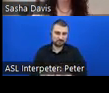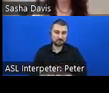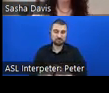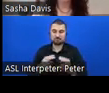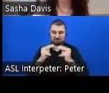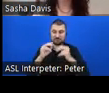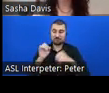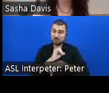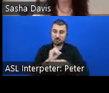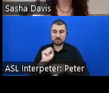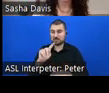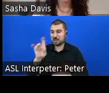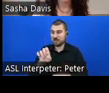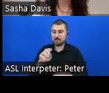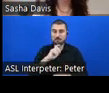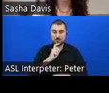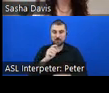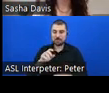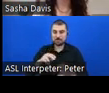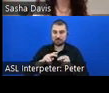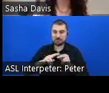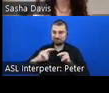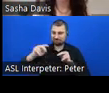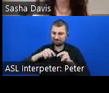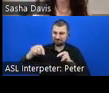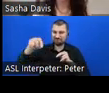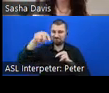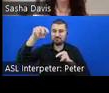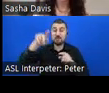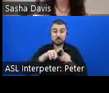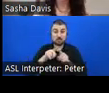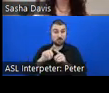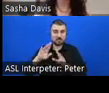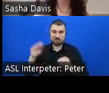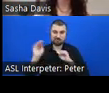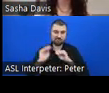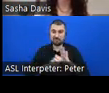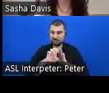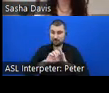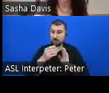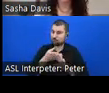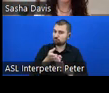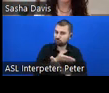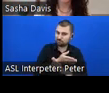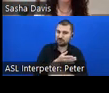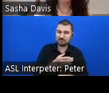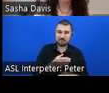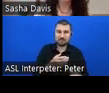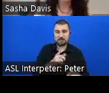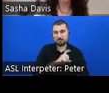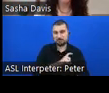style metal staircase, stairwell, and also put in an elevator. Previously there had been a pulley style